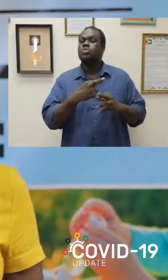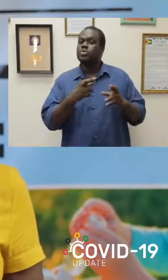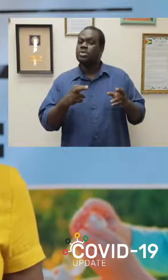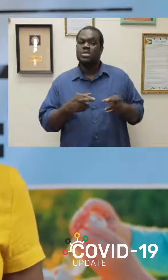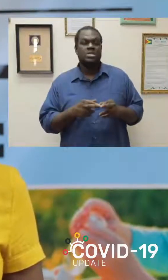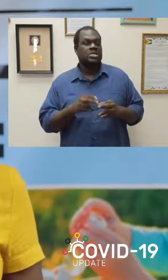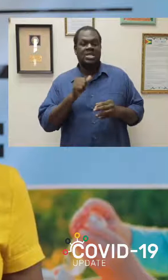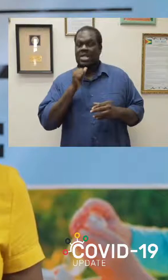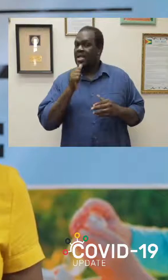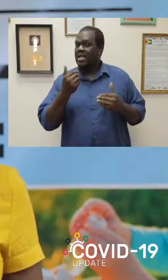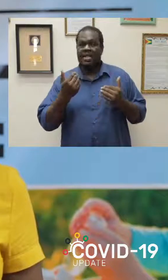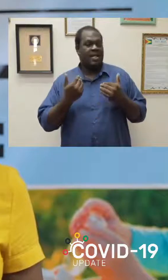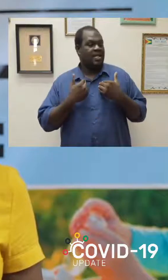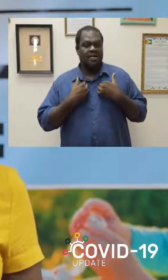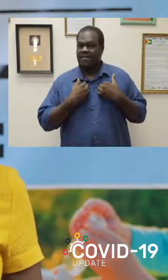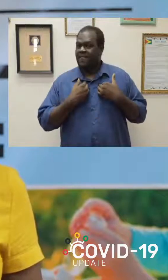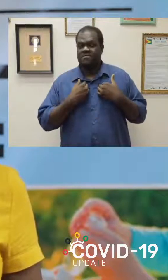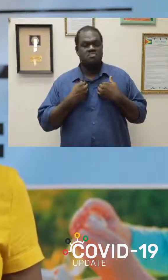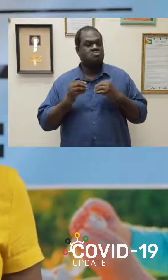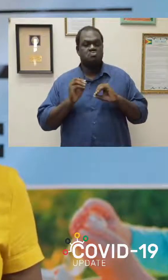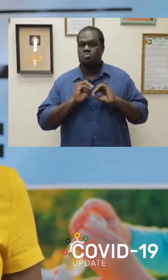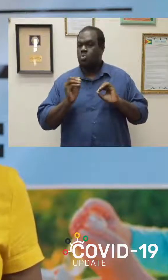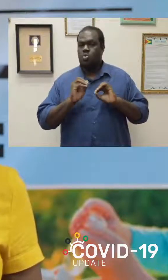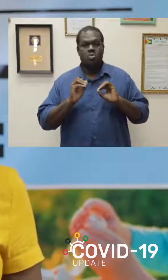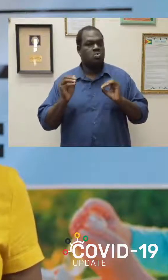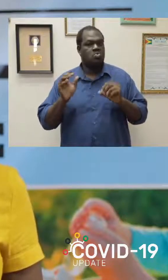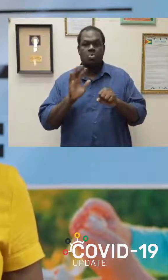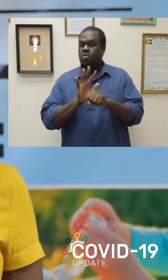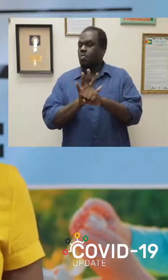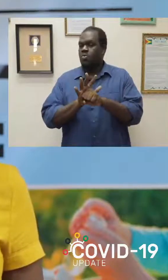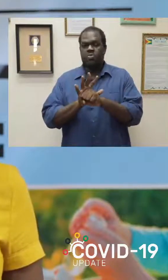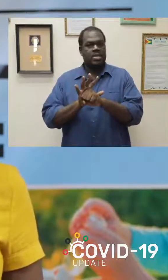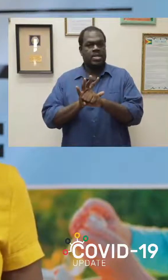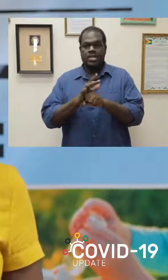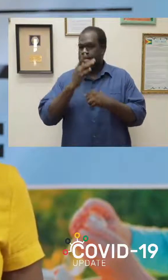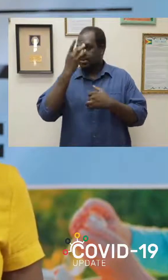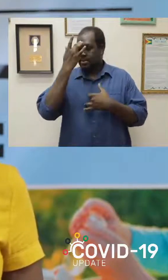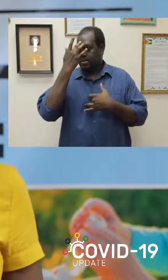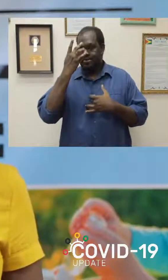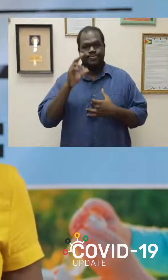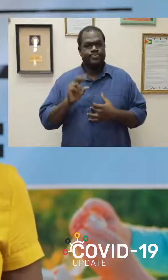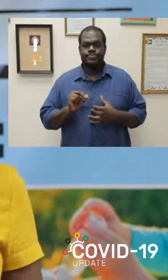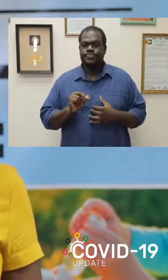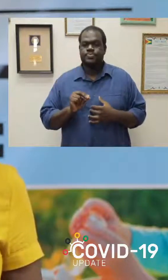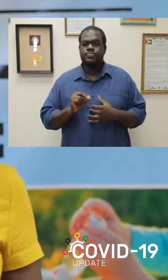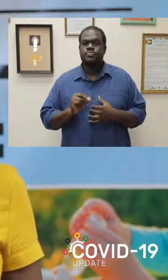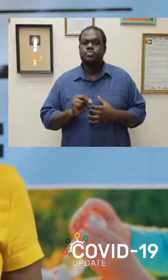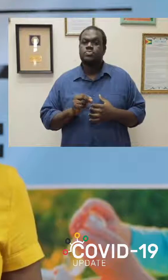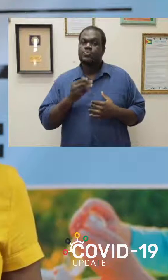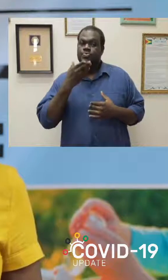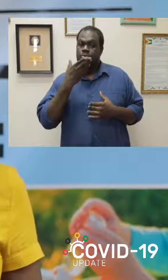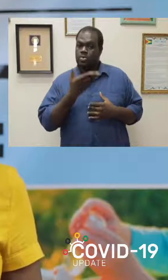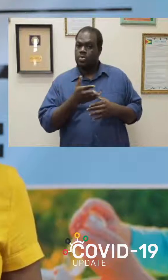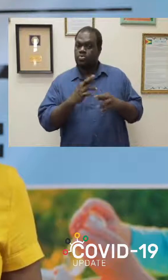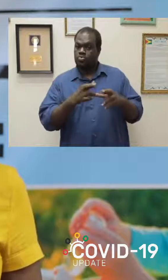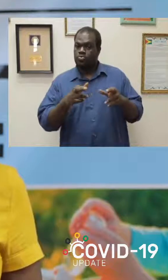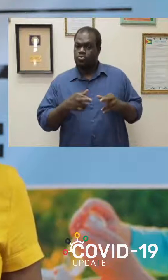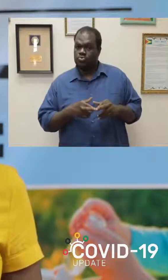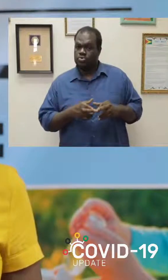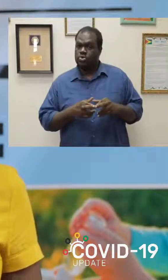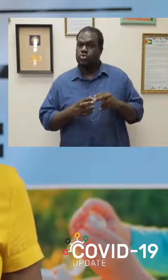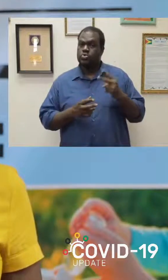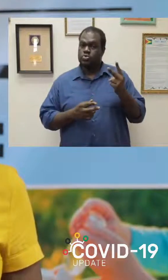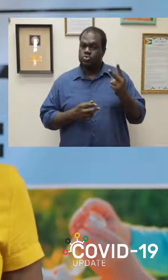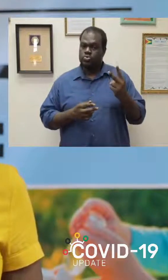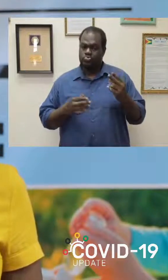not reported any positive cases of COVID-19, even though the region acts as a gateway to region